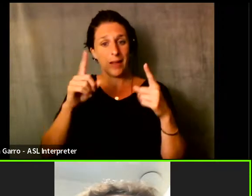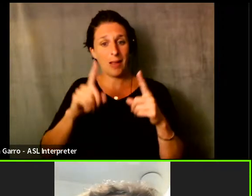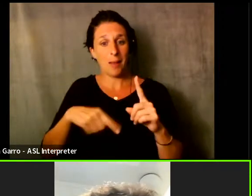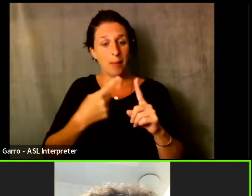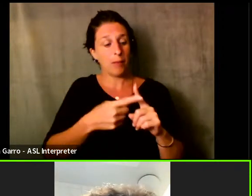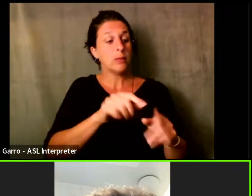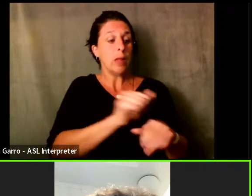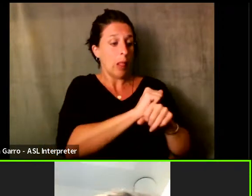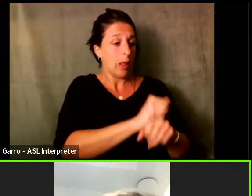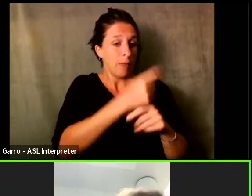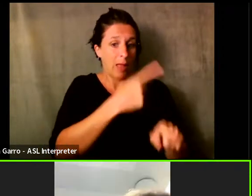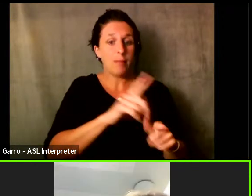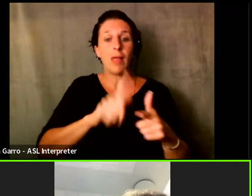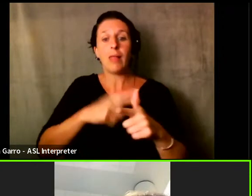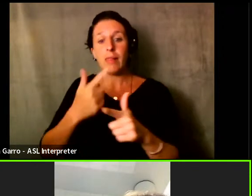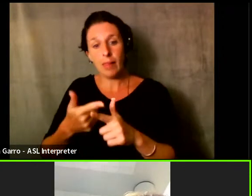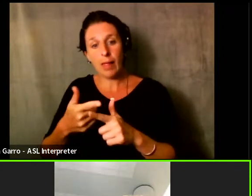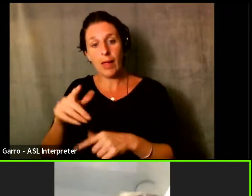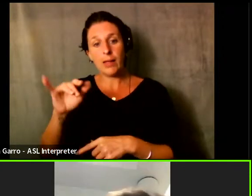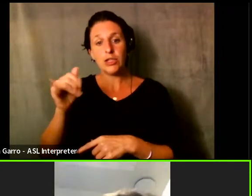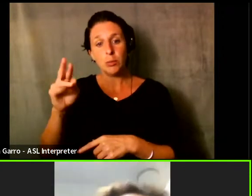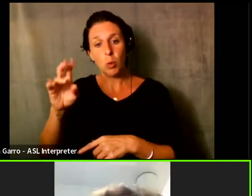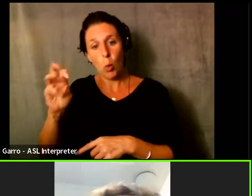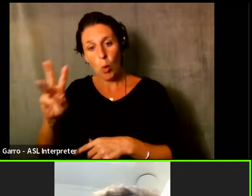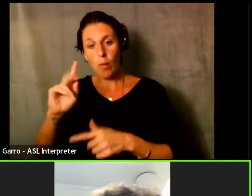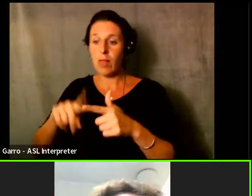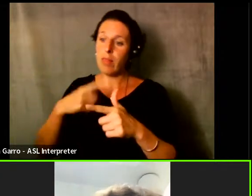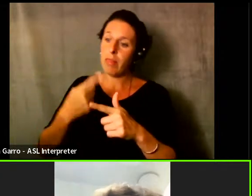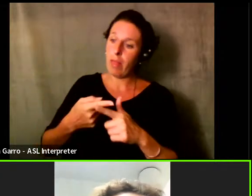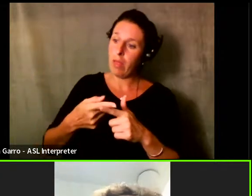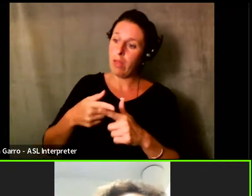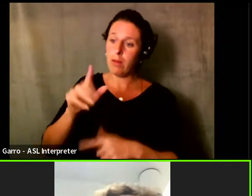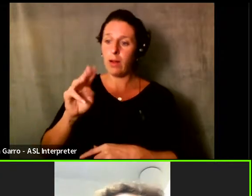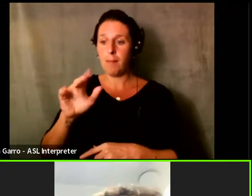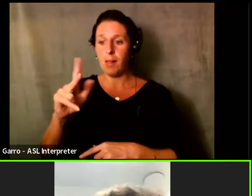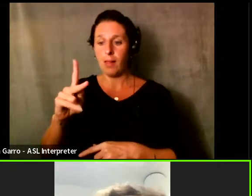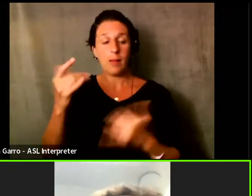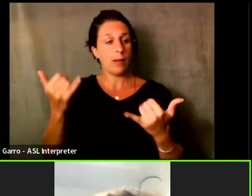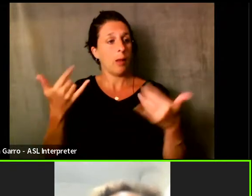Jim Crow happened, then MLK happened, and now we're done.